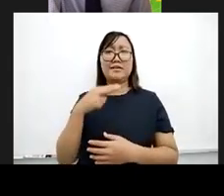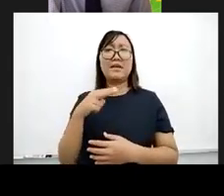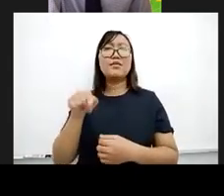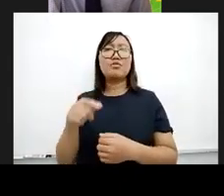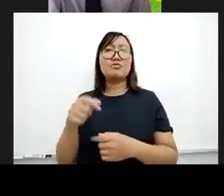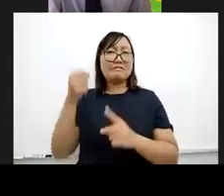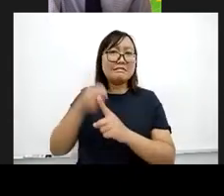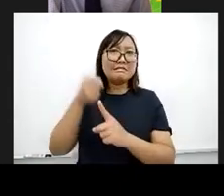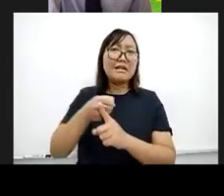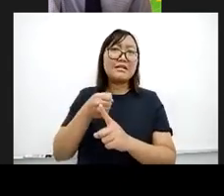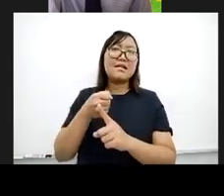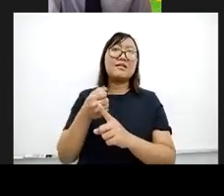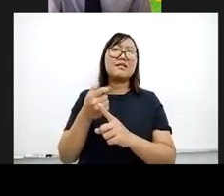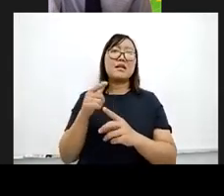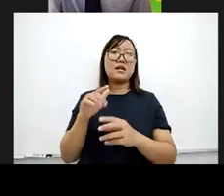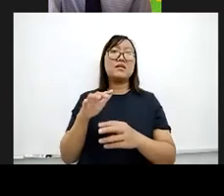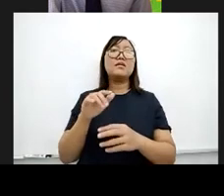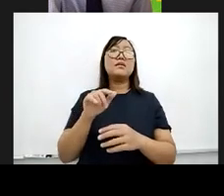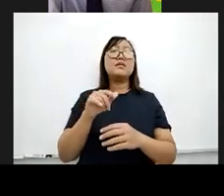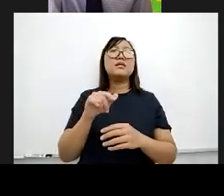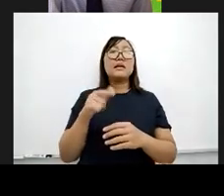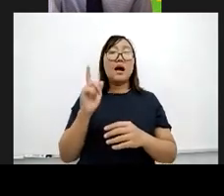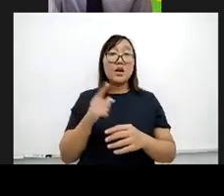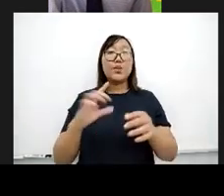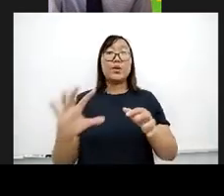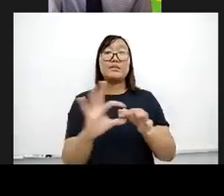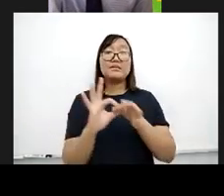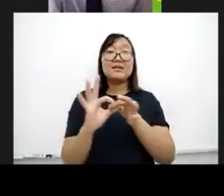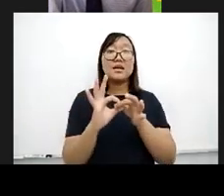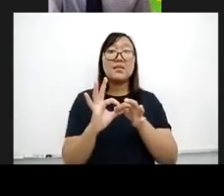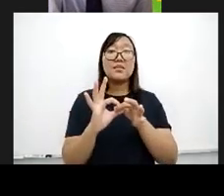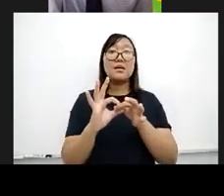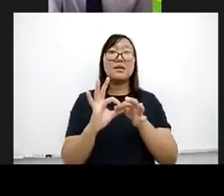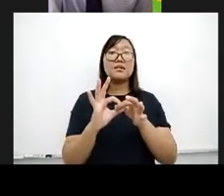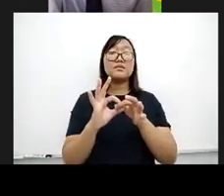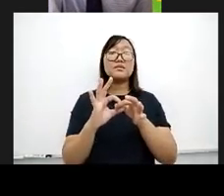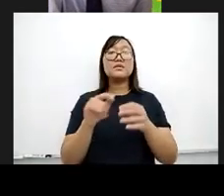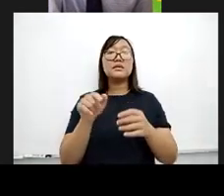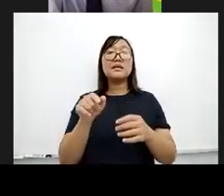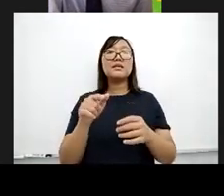and online games as well